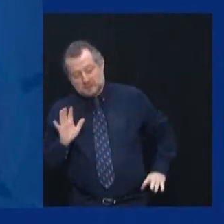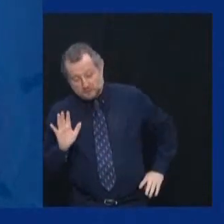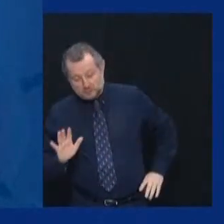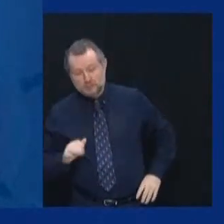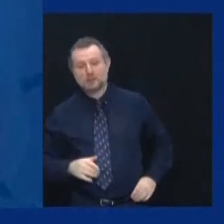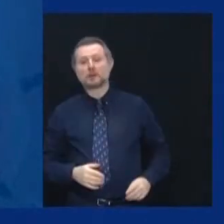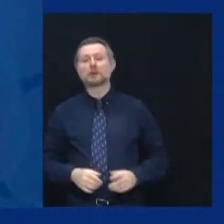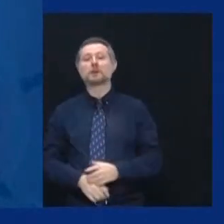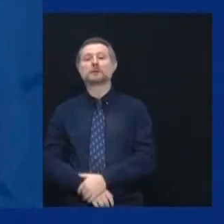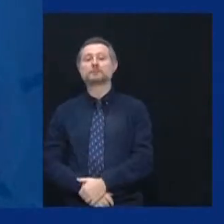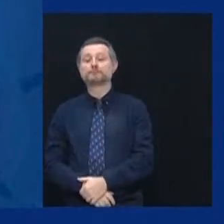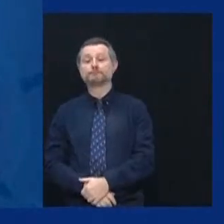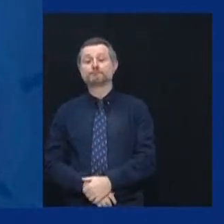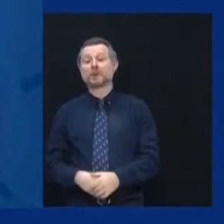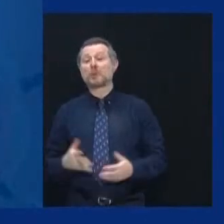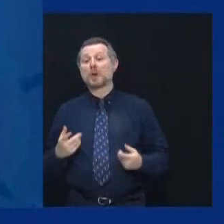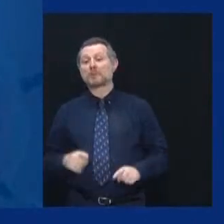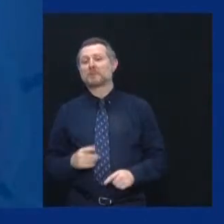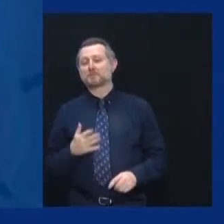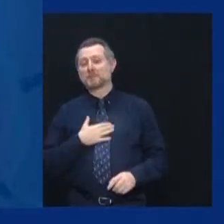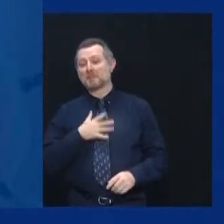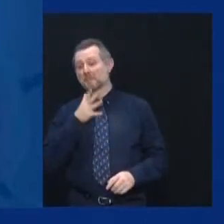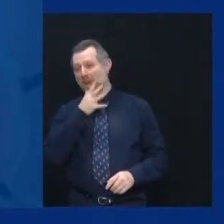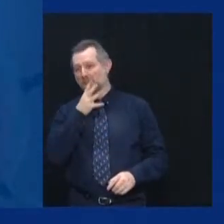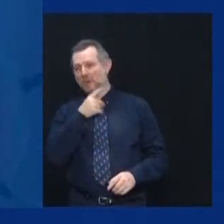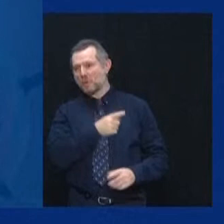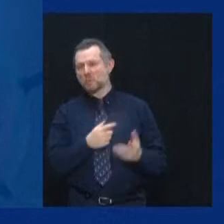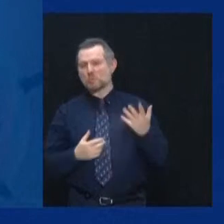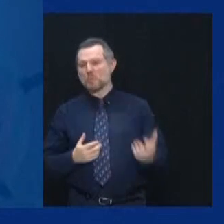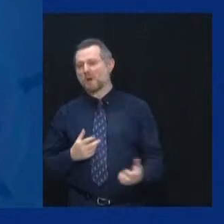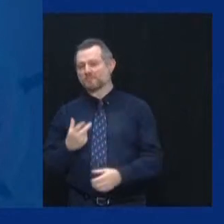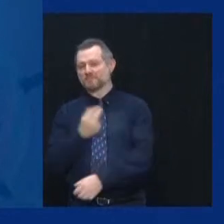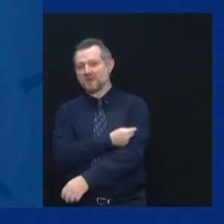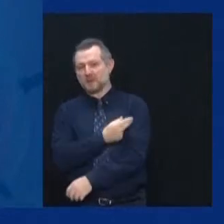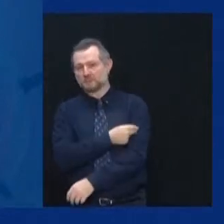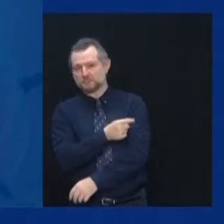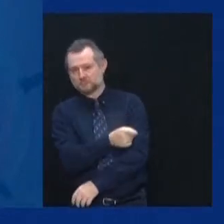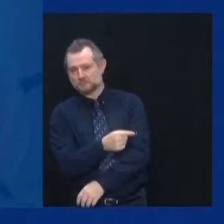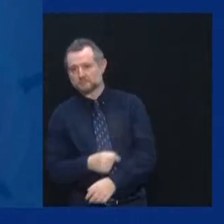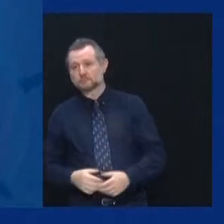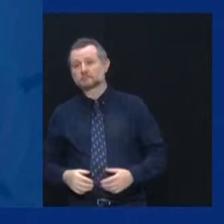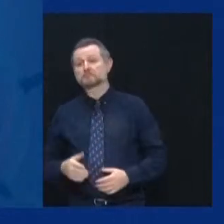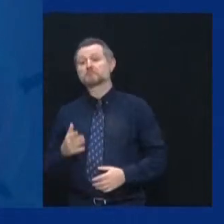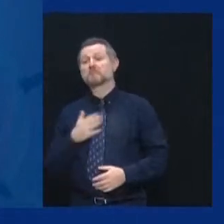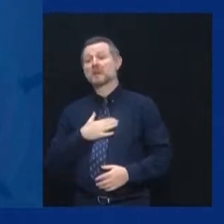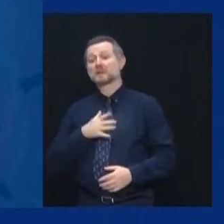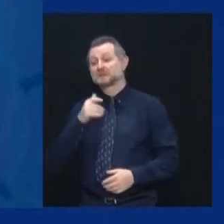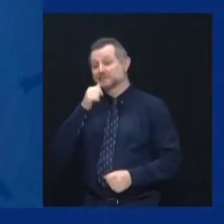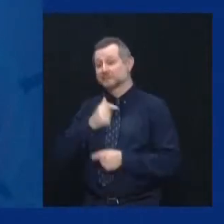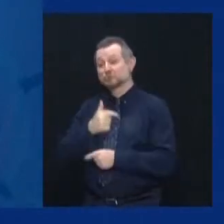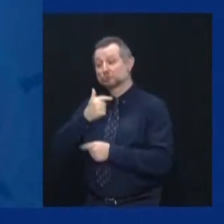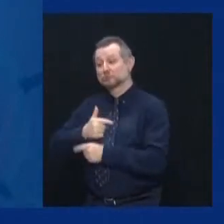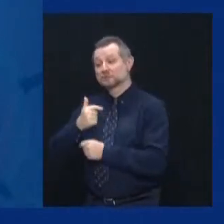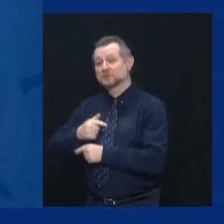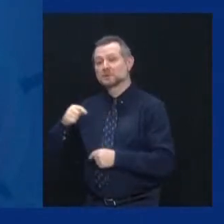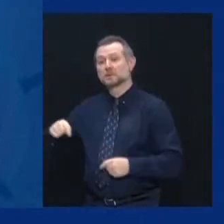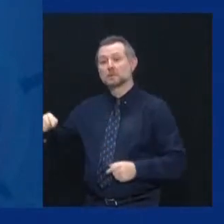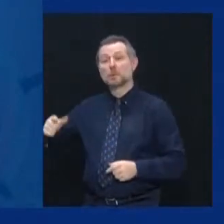I know what's going to happen. My mother wants the vaccine. My sisters call